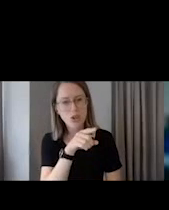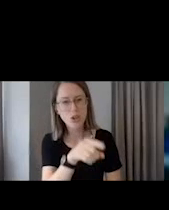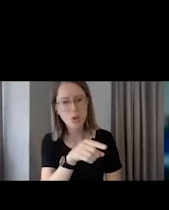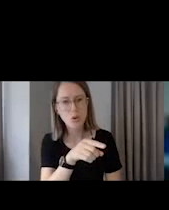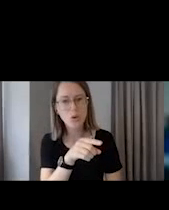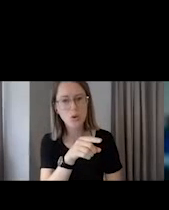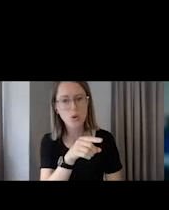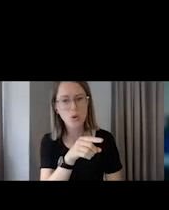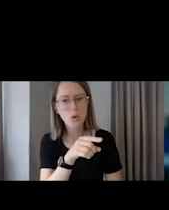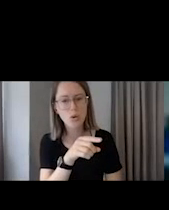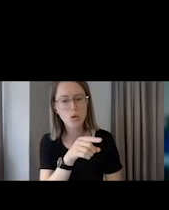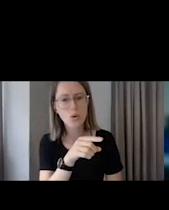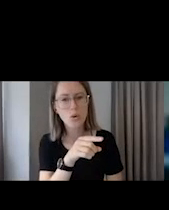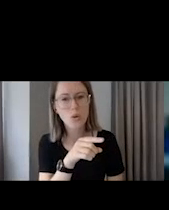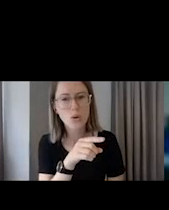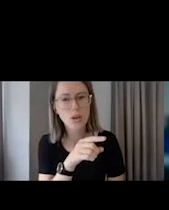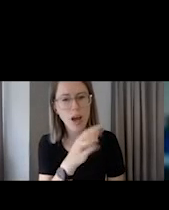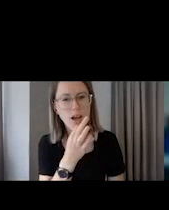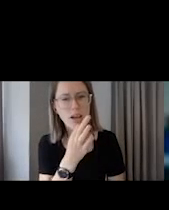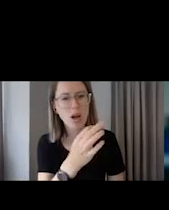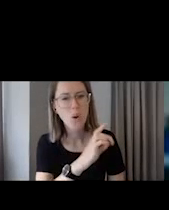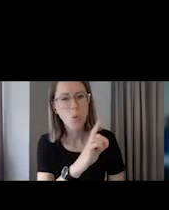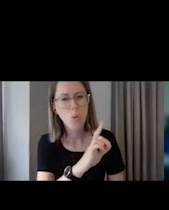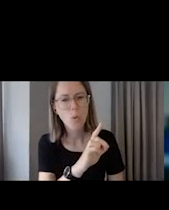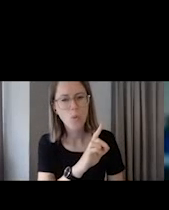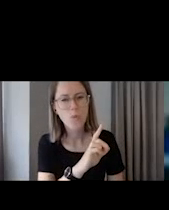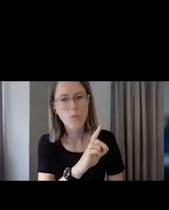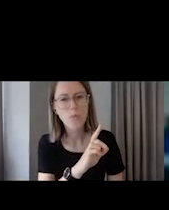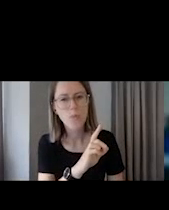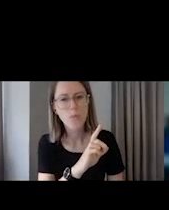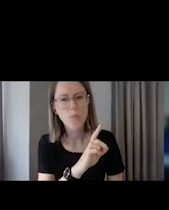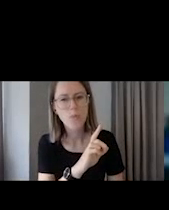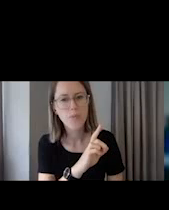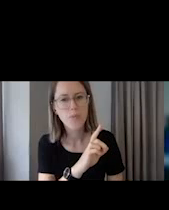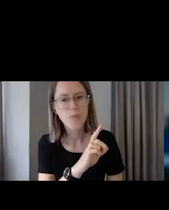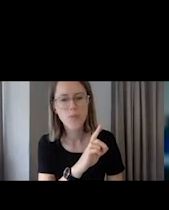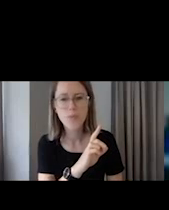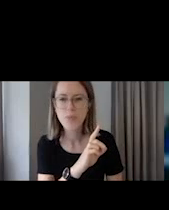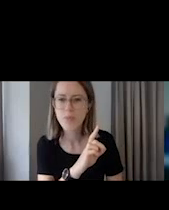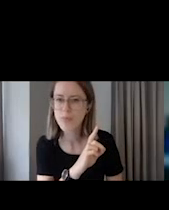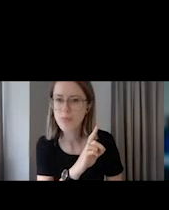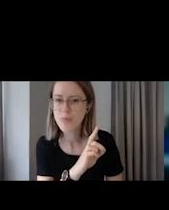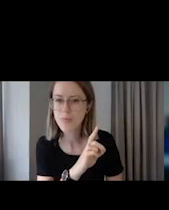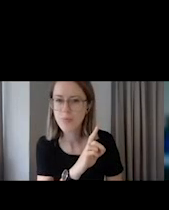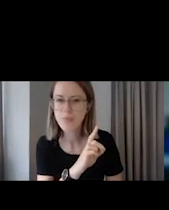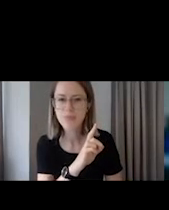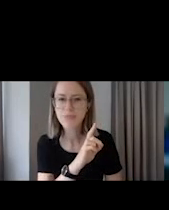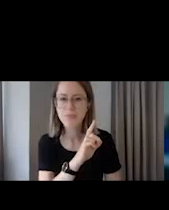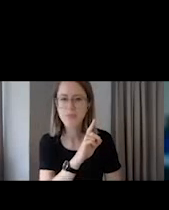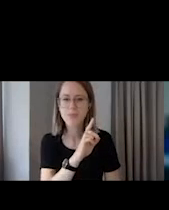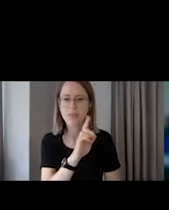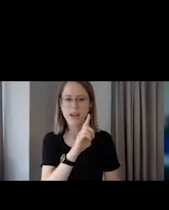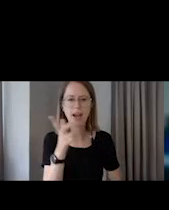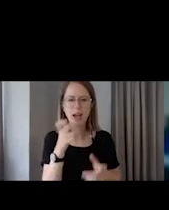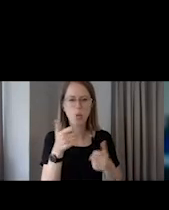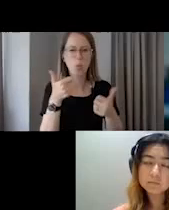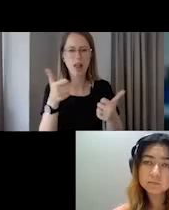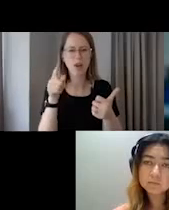Olivia. What is like TV3 One News? I think he's wanting to know more